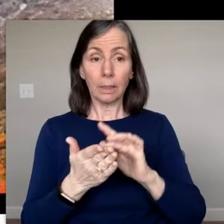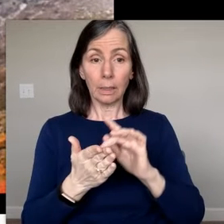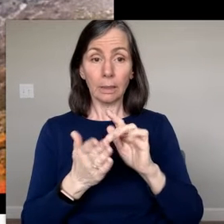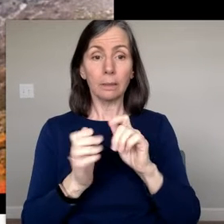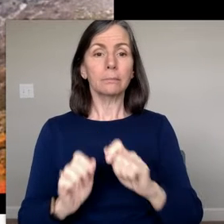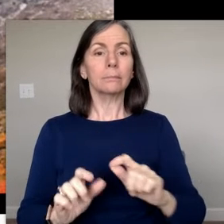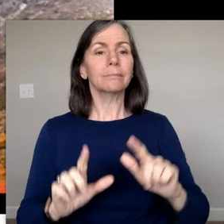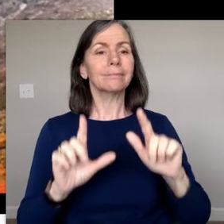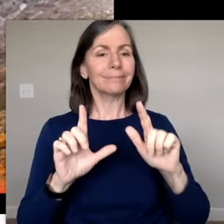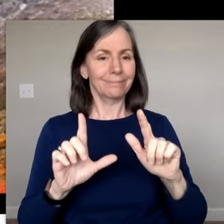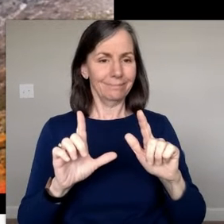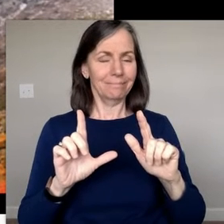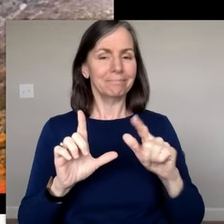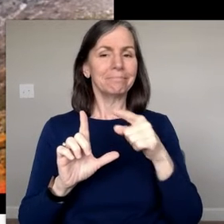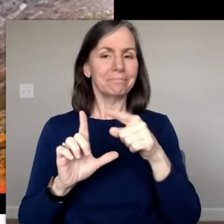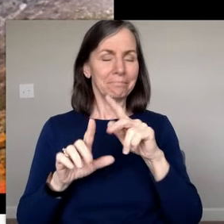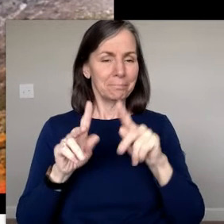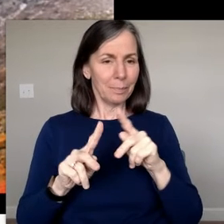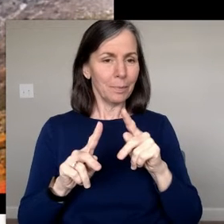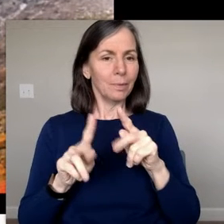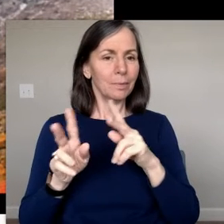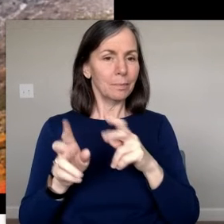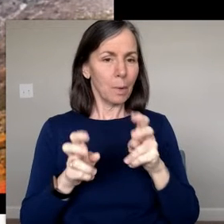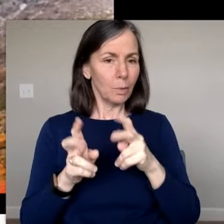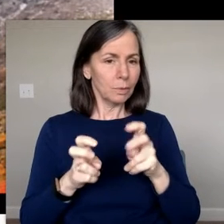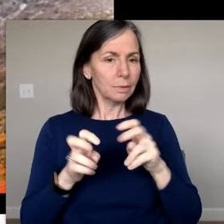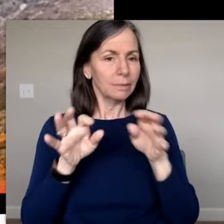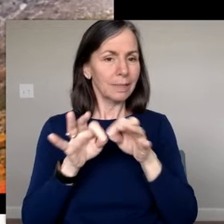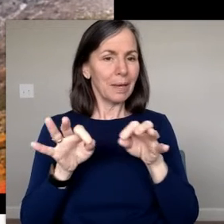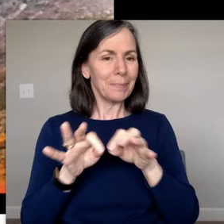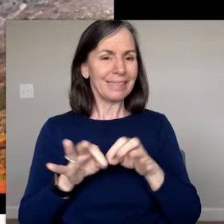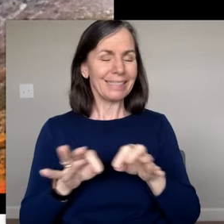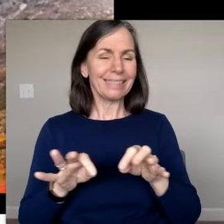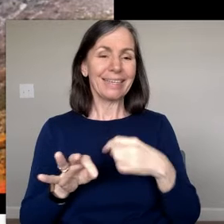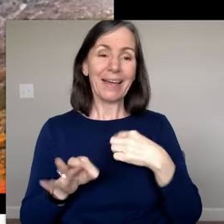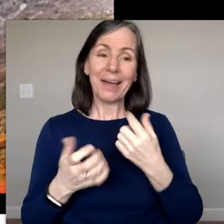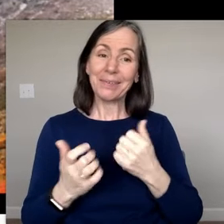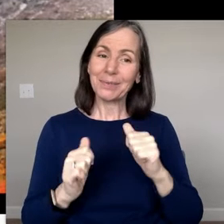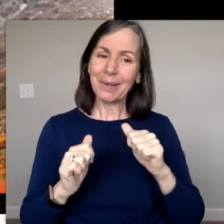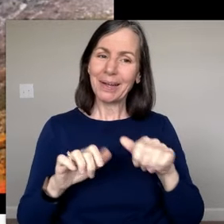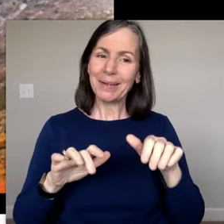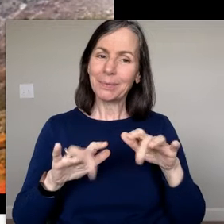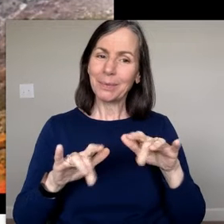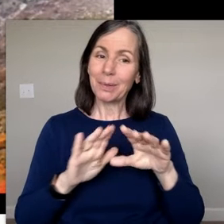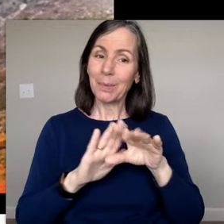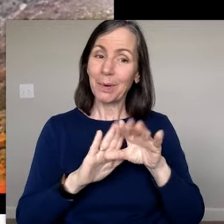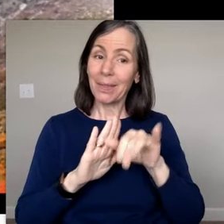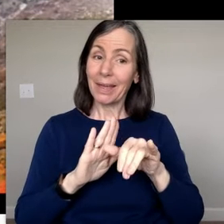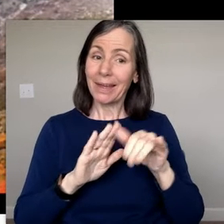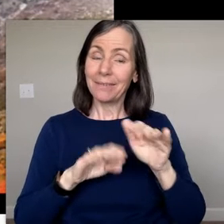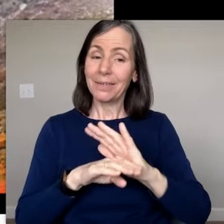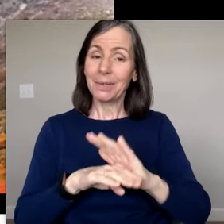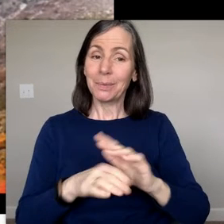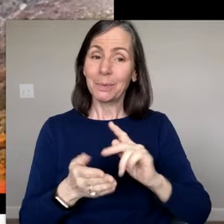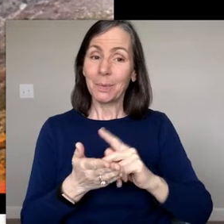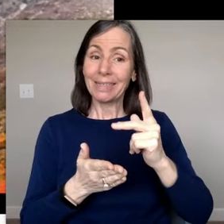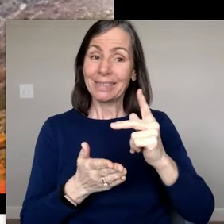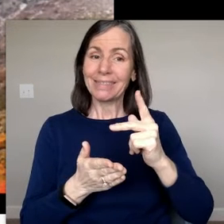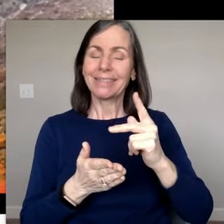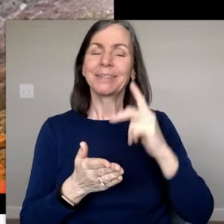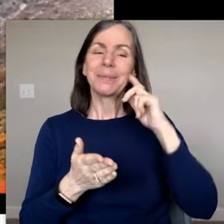it'll take you to where people have been posting things. And I've tried recording this video 2 times, so you'll see that